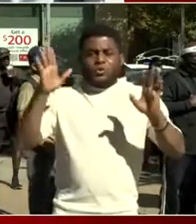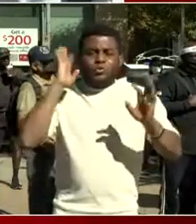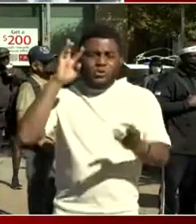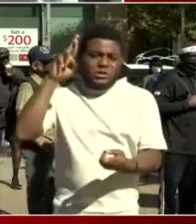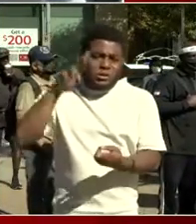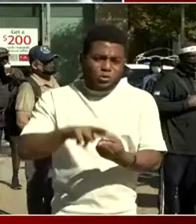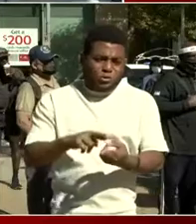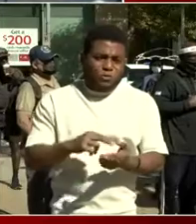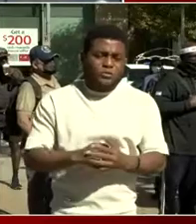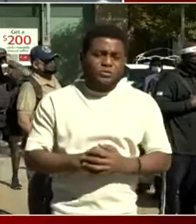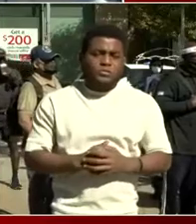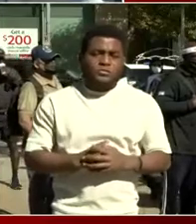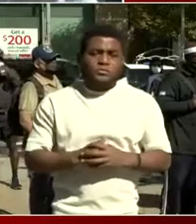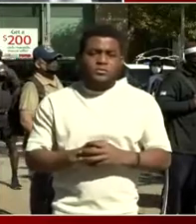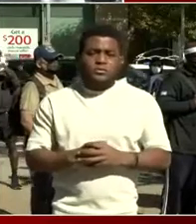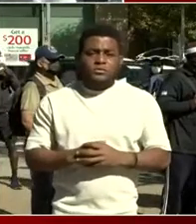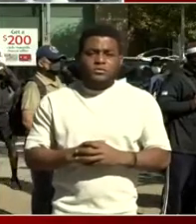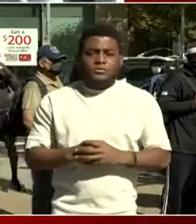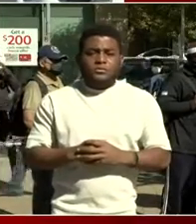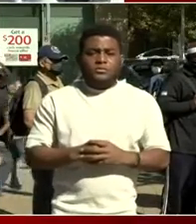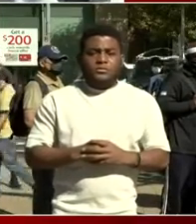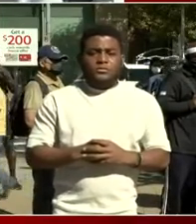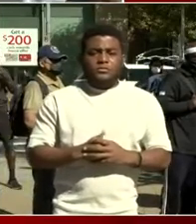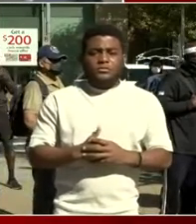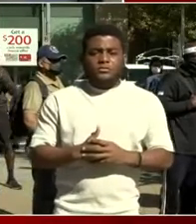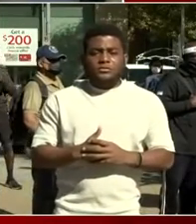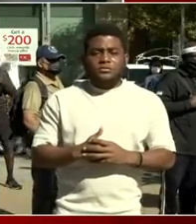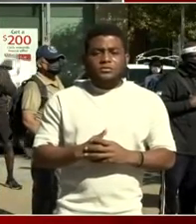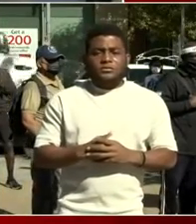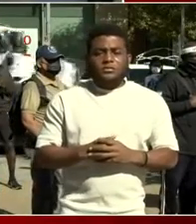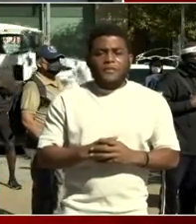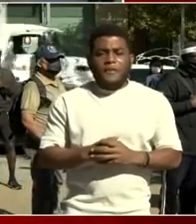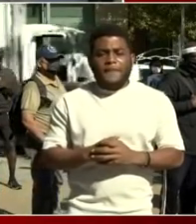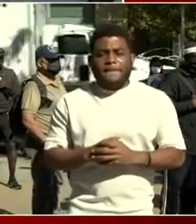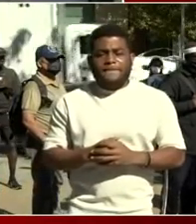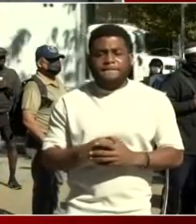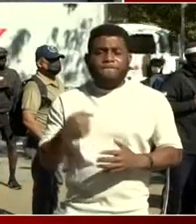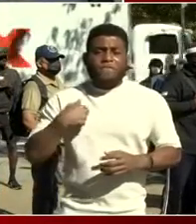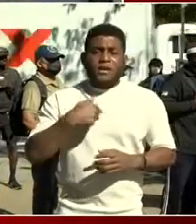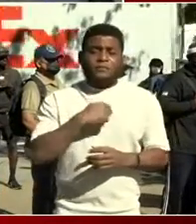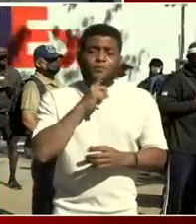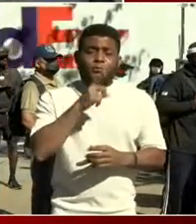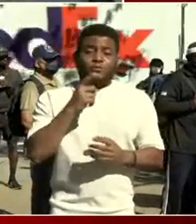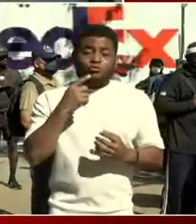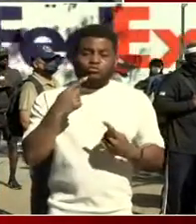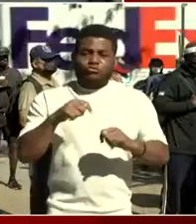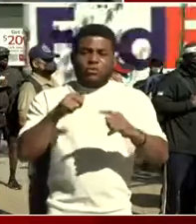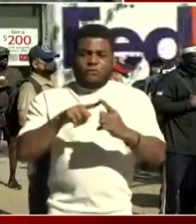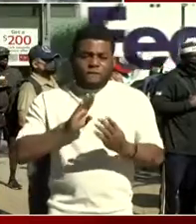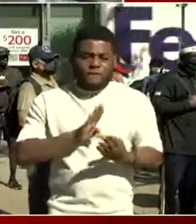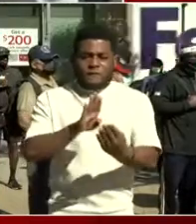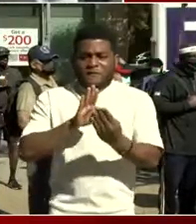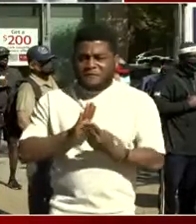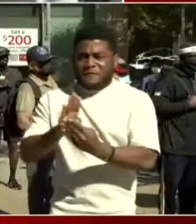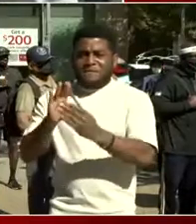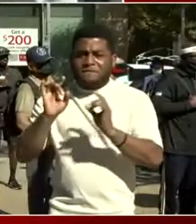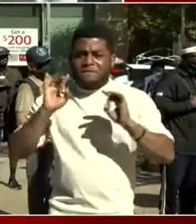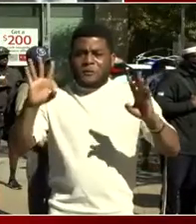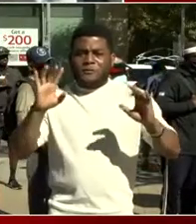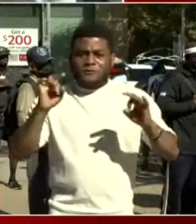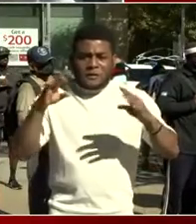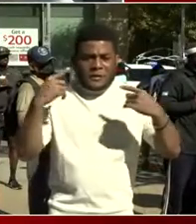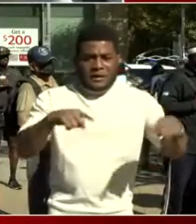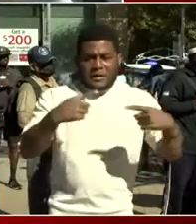from all angles. I believe in throwing everything that we have at the violence problem so that we can help